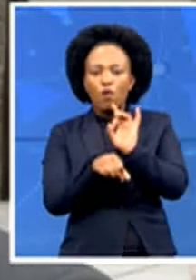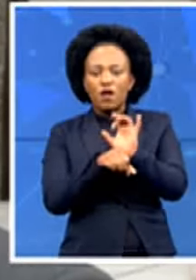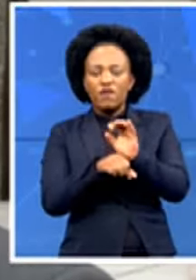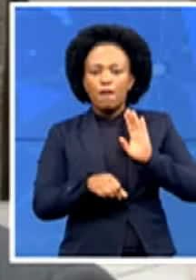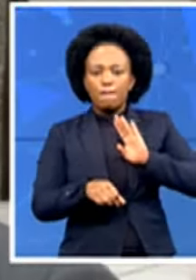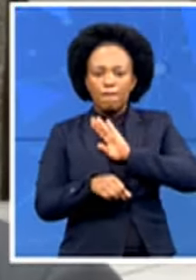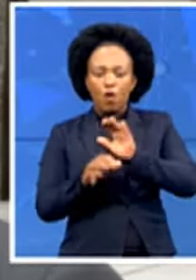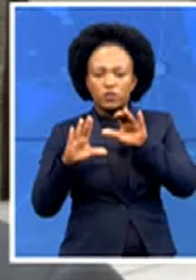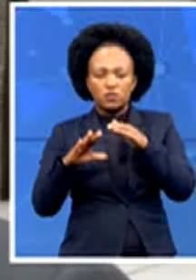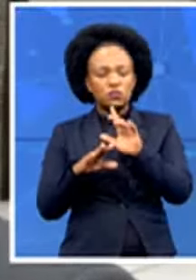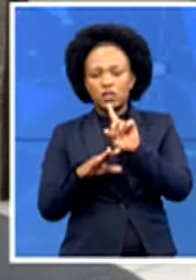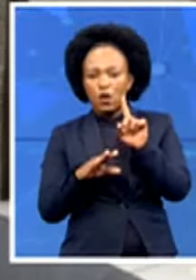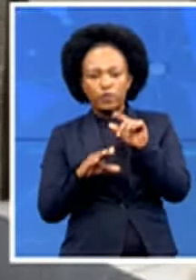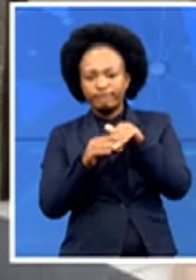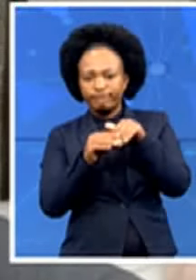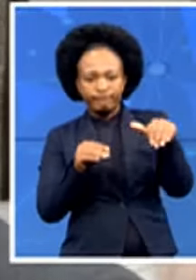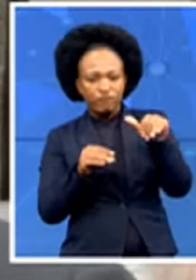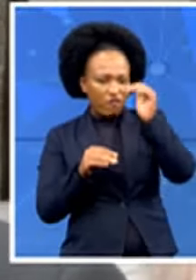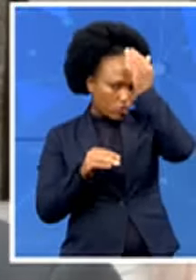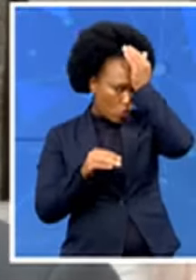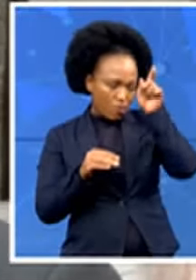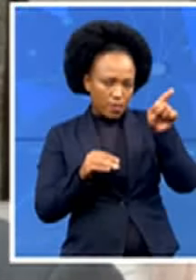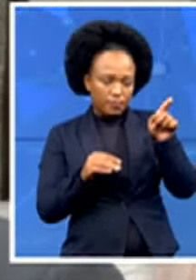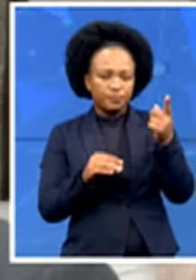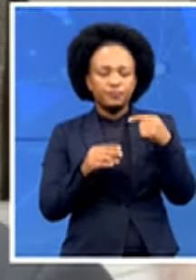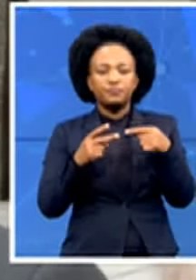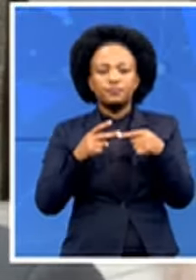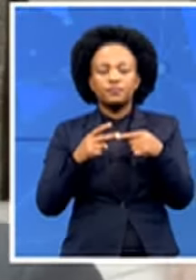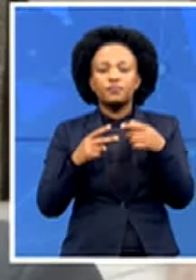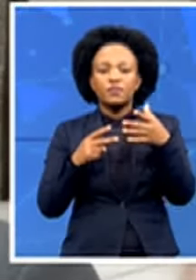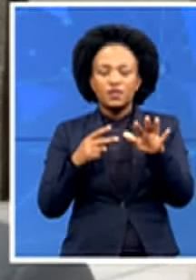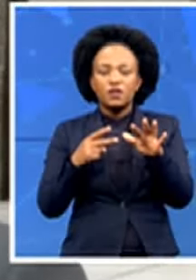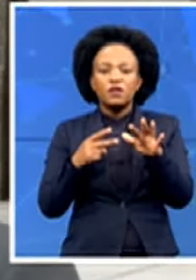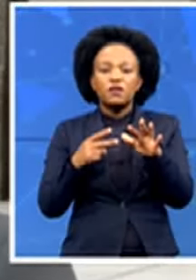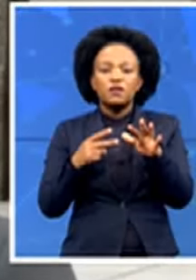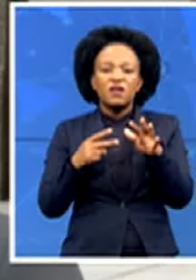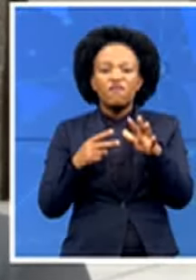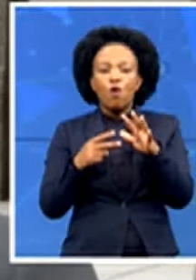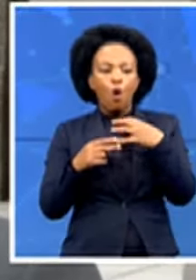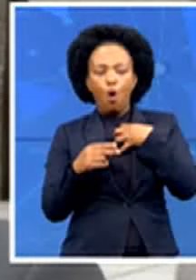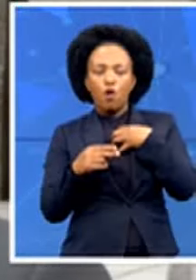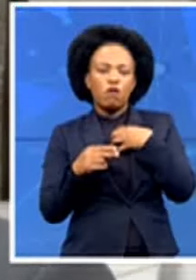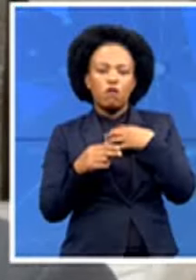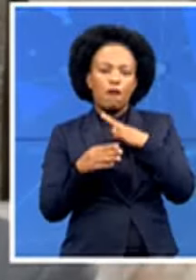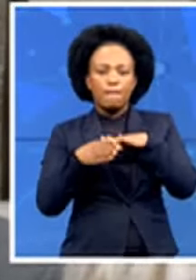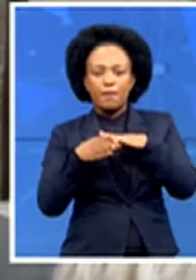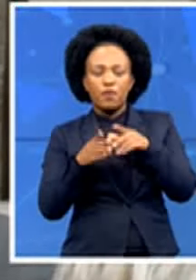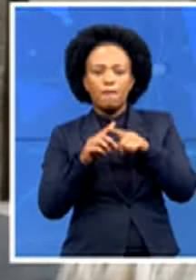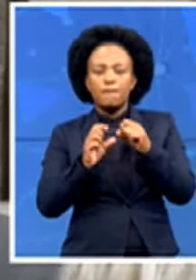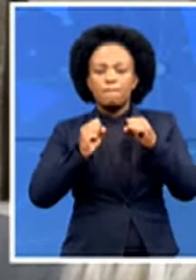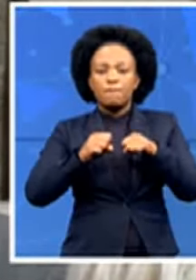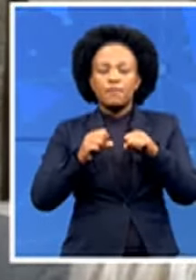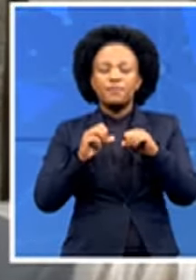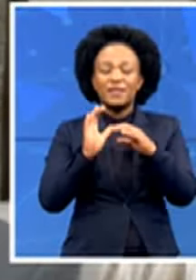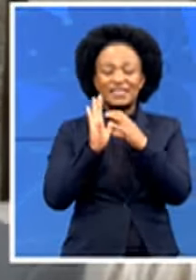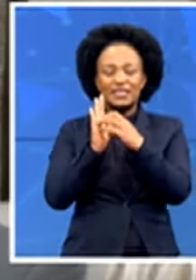parole to Mr. Zuma. Second, it was taken for an ulterior purpose not permitted by Section 79 of the Correctional Services